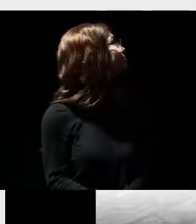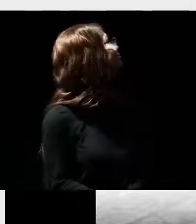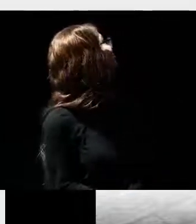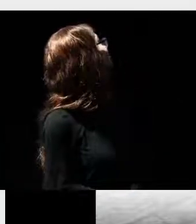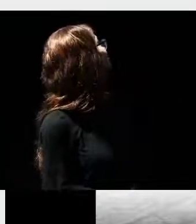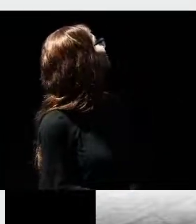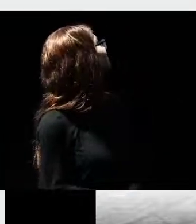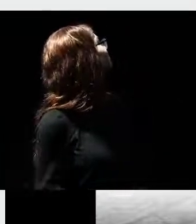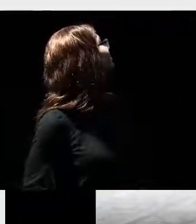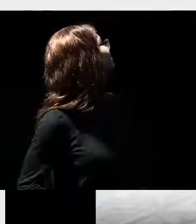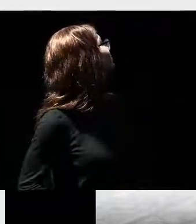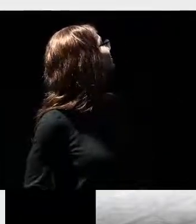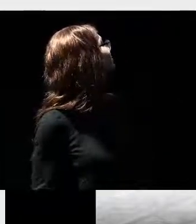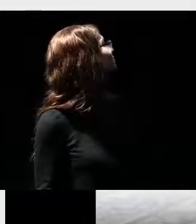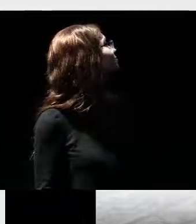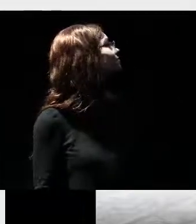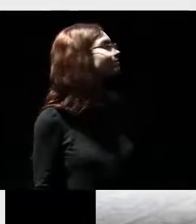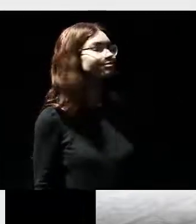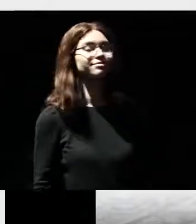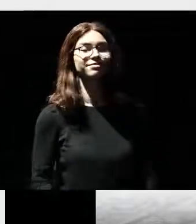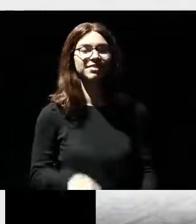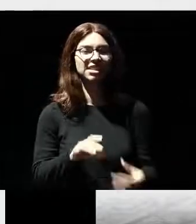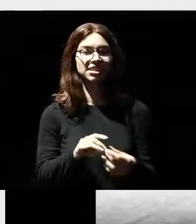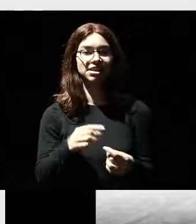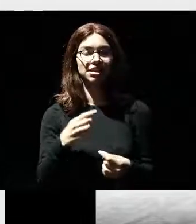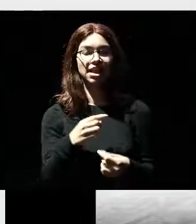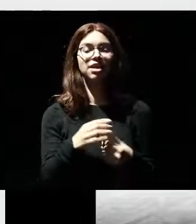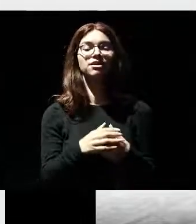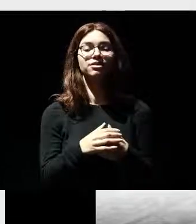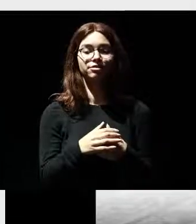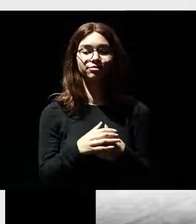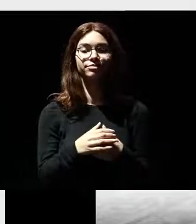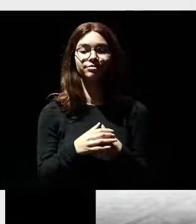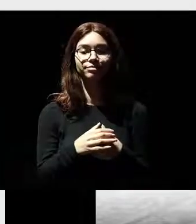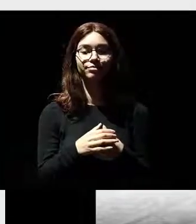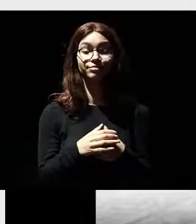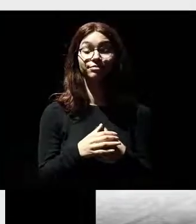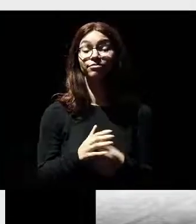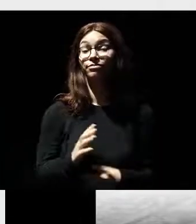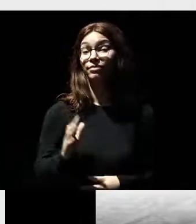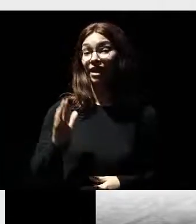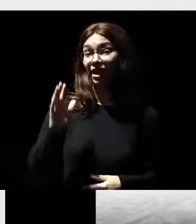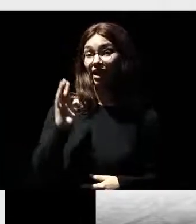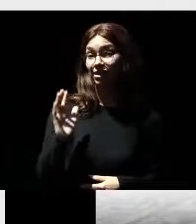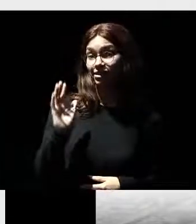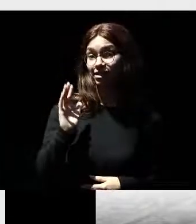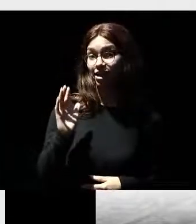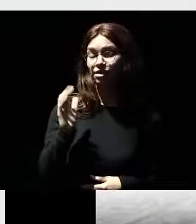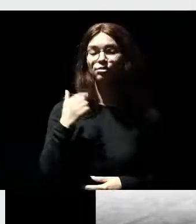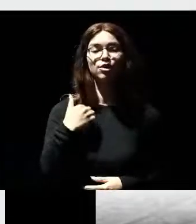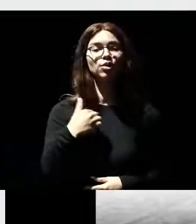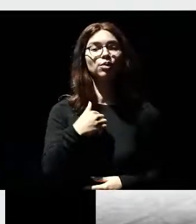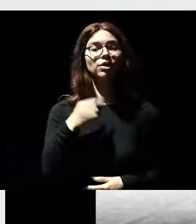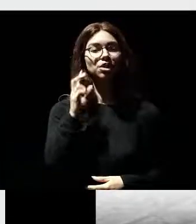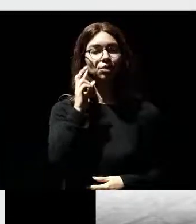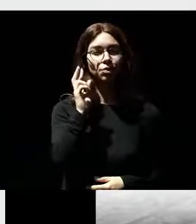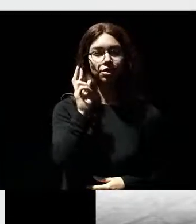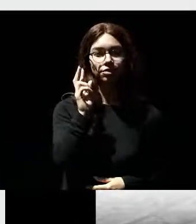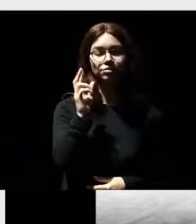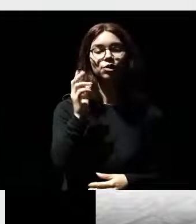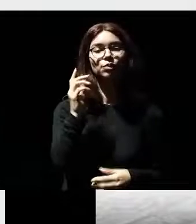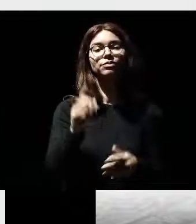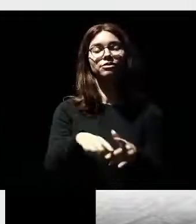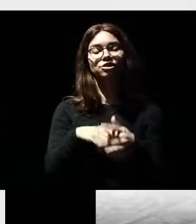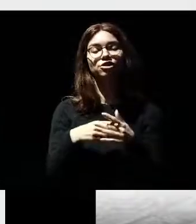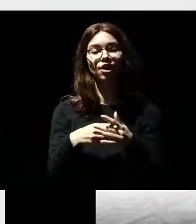just off of that. There, at the time we were looking at, or we were